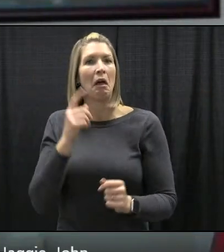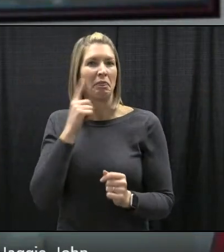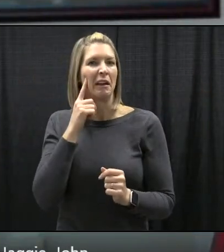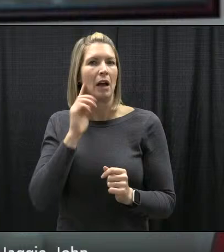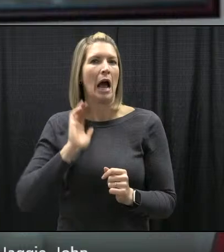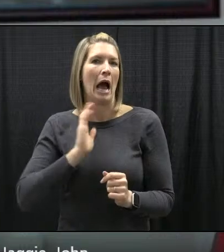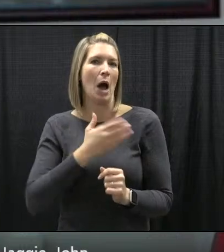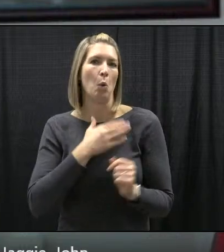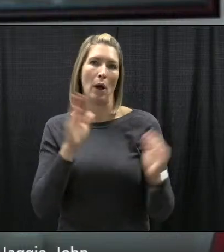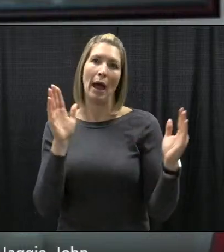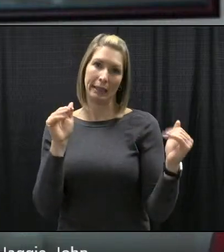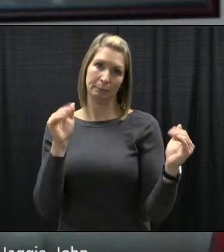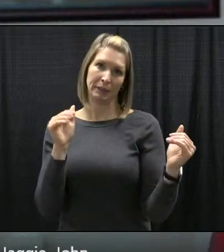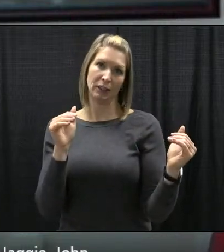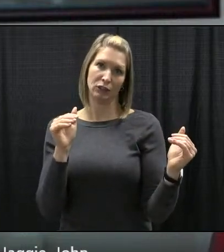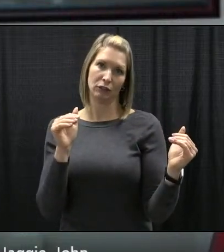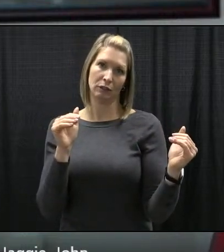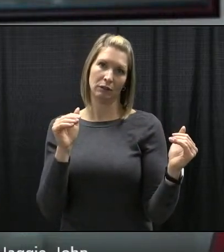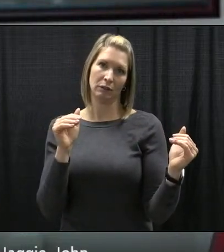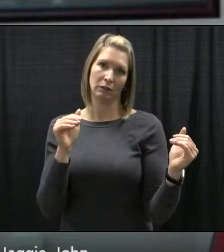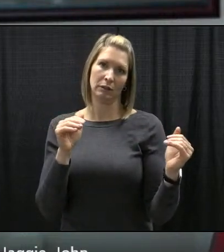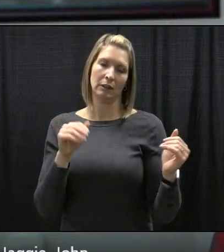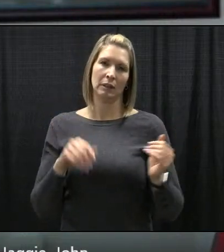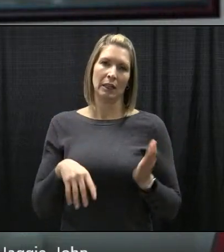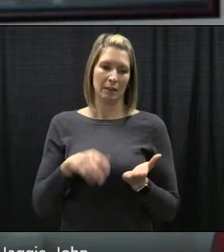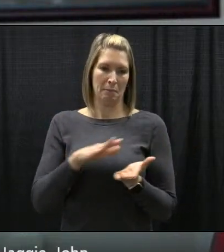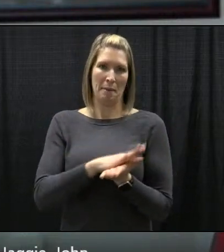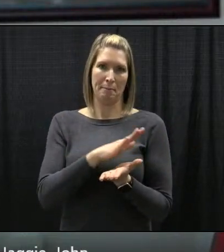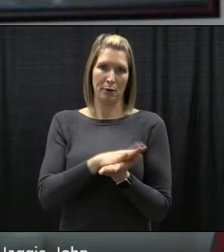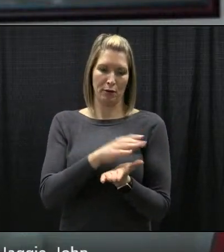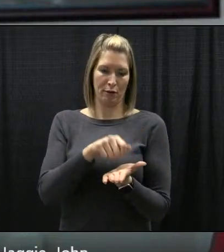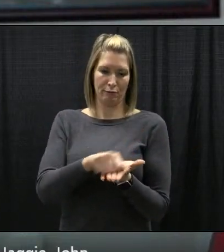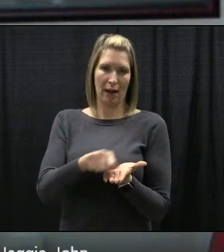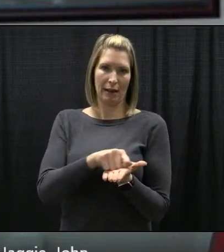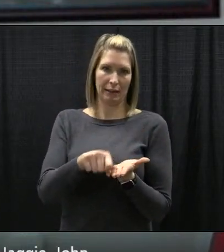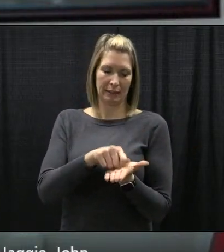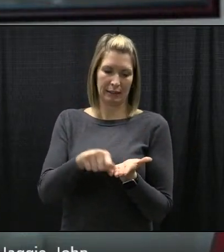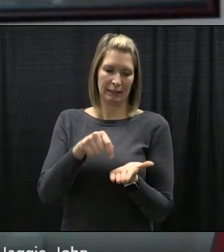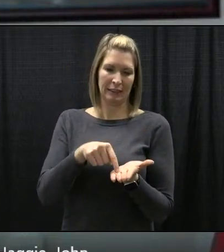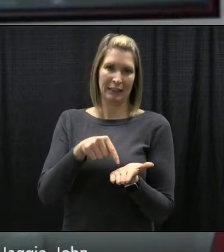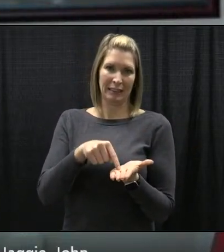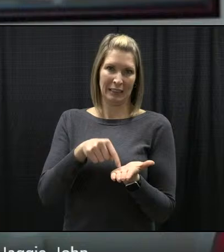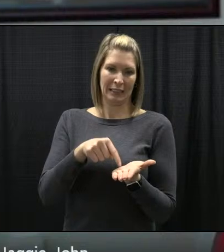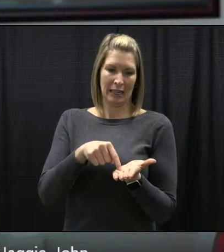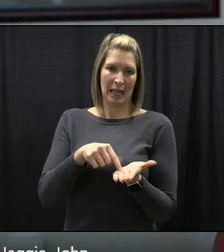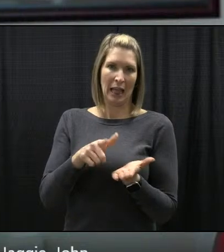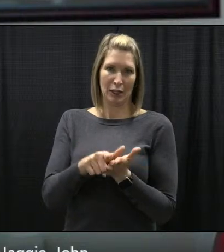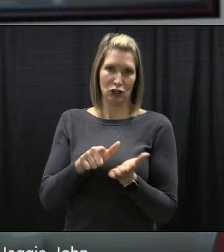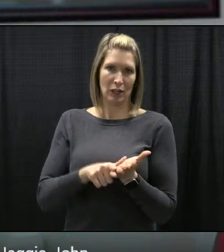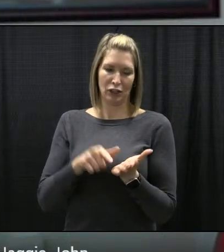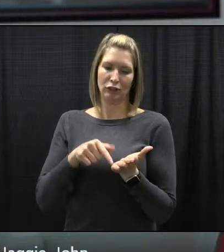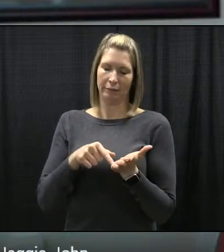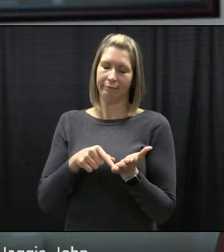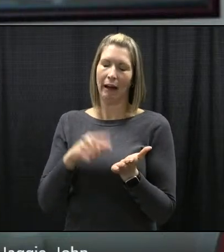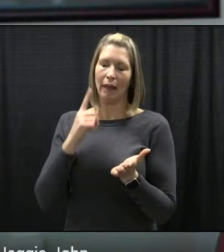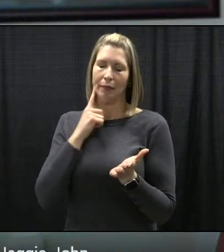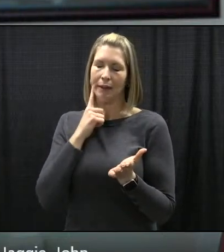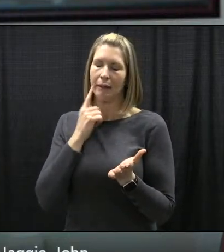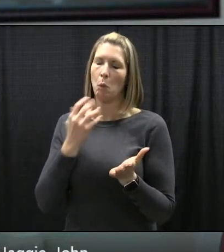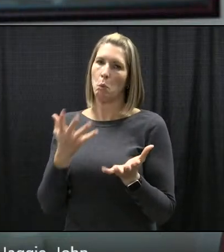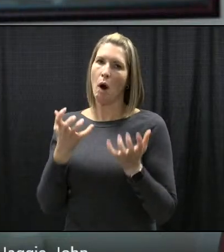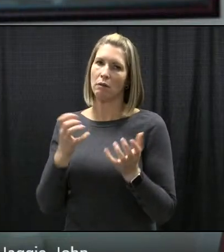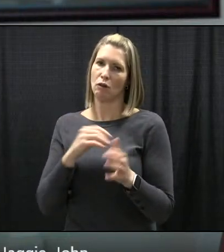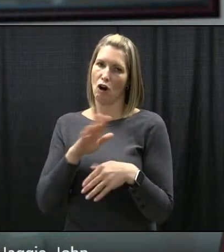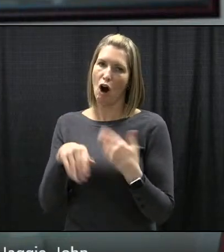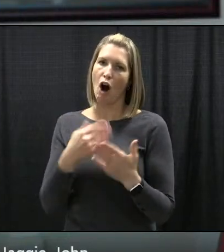expectation, the way things are written, that anybody who is in public contact would have to be fully vaccinated.